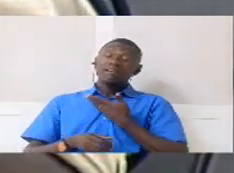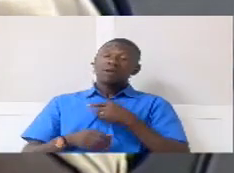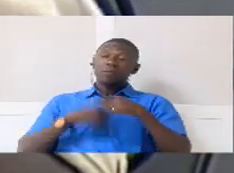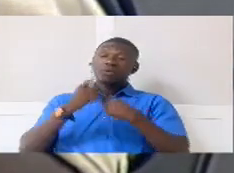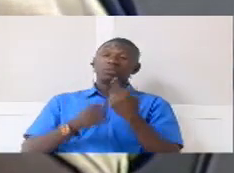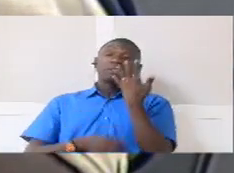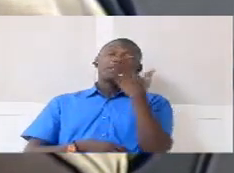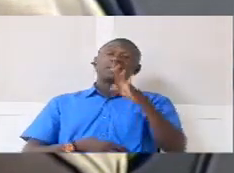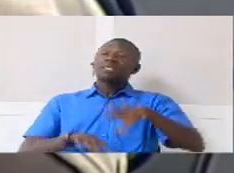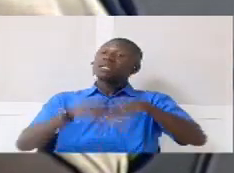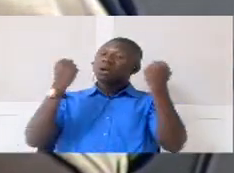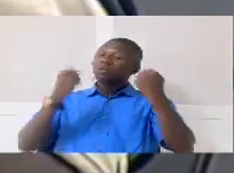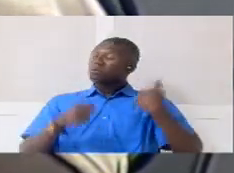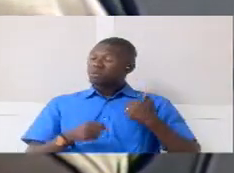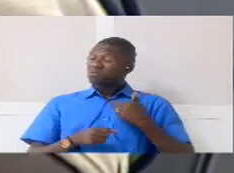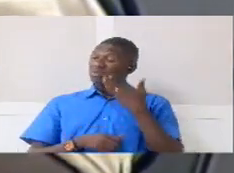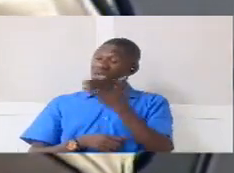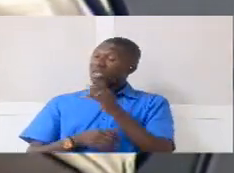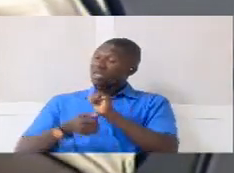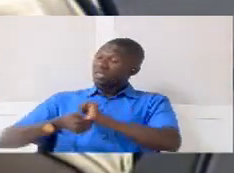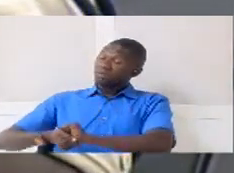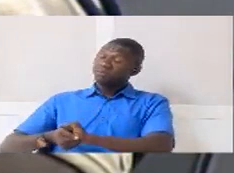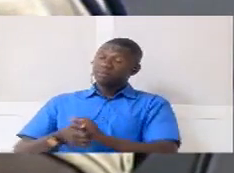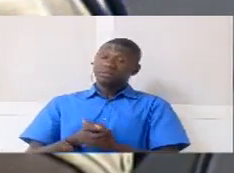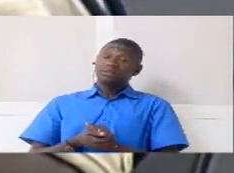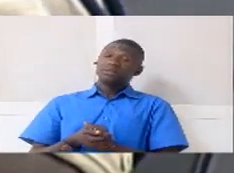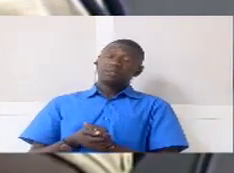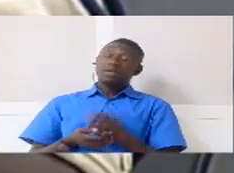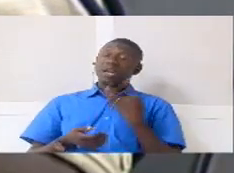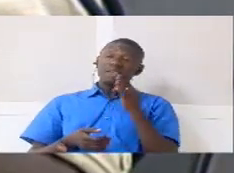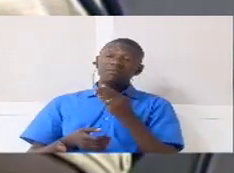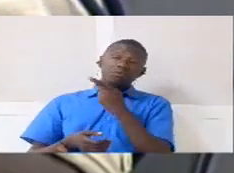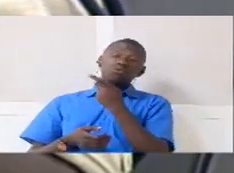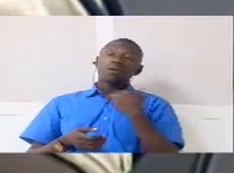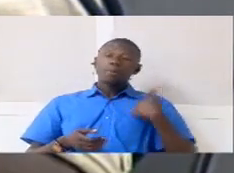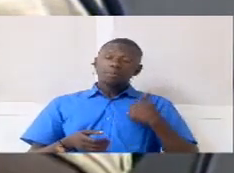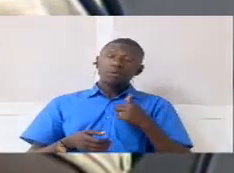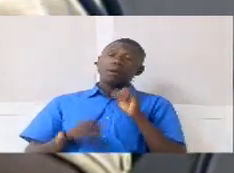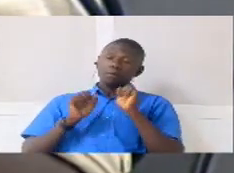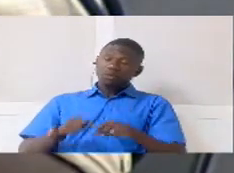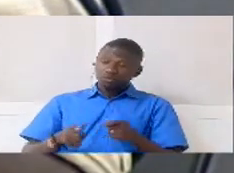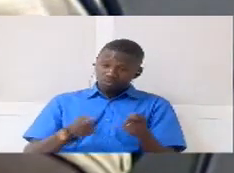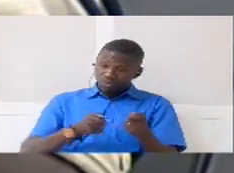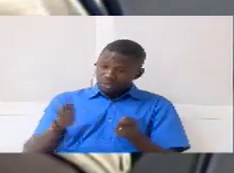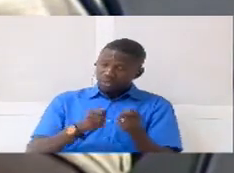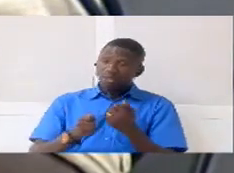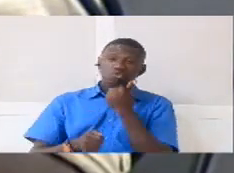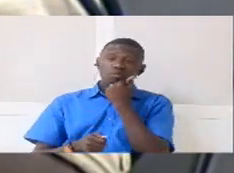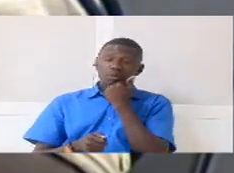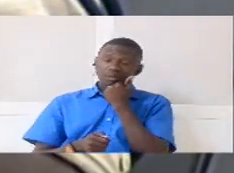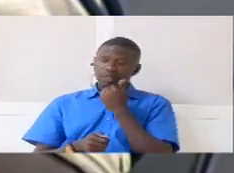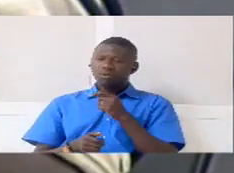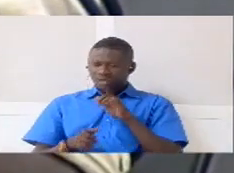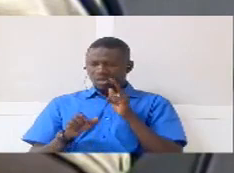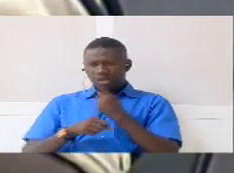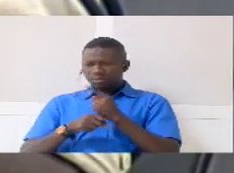10,000 inmates. And if those people are able to manage their prison number, inmate numbers, we